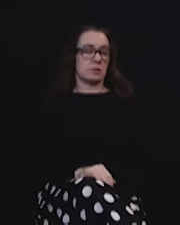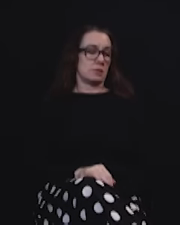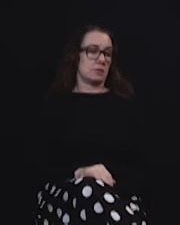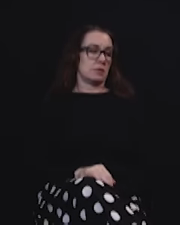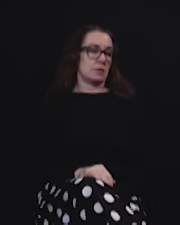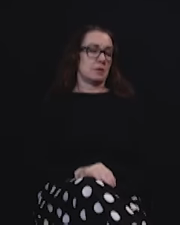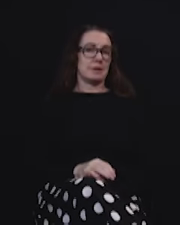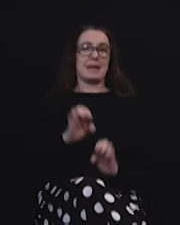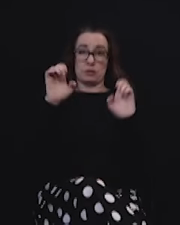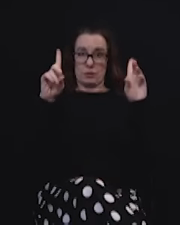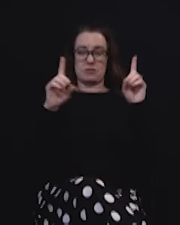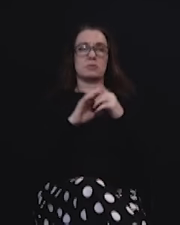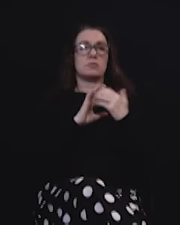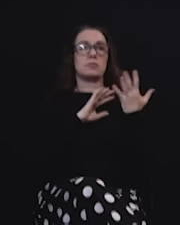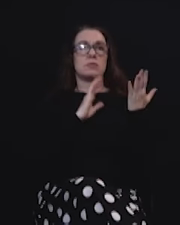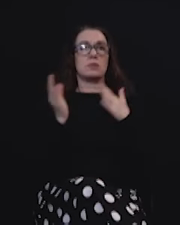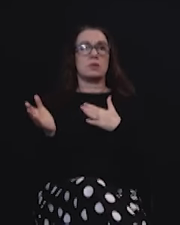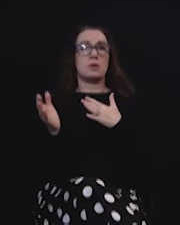Education.